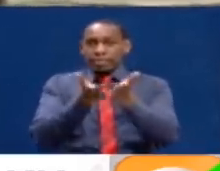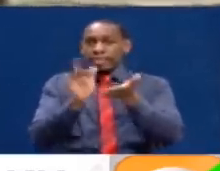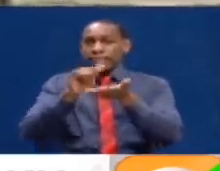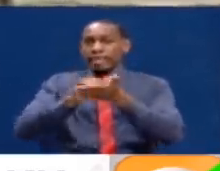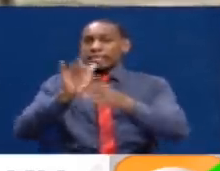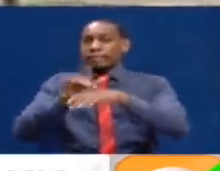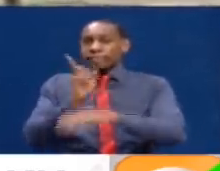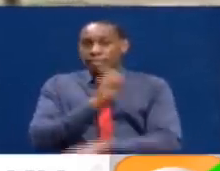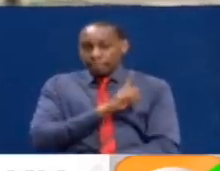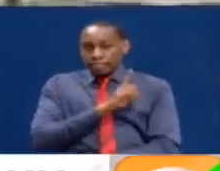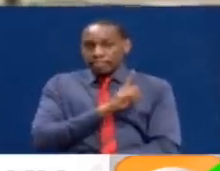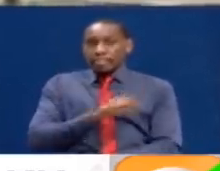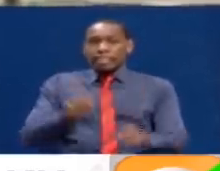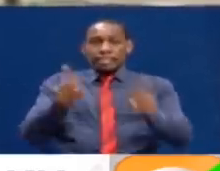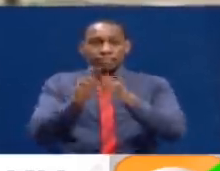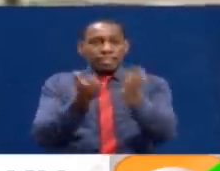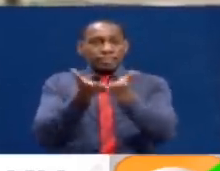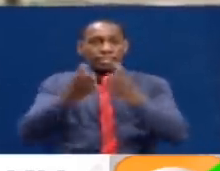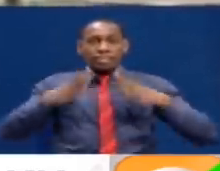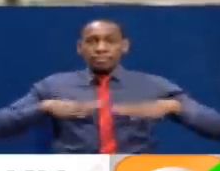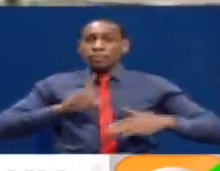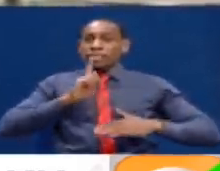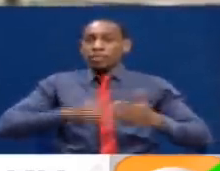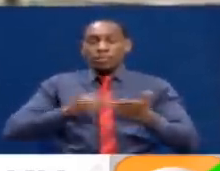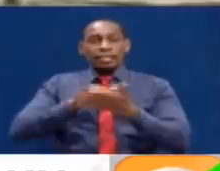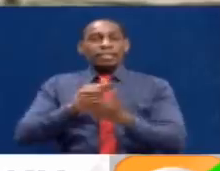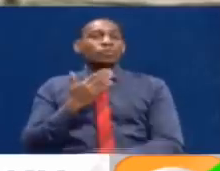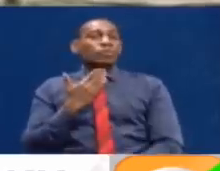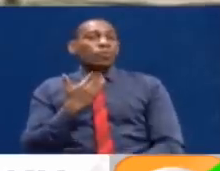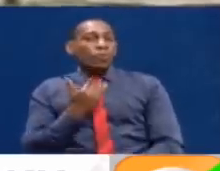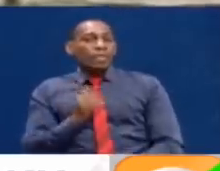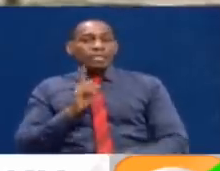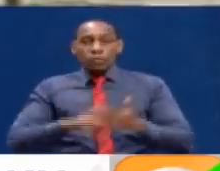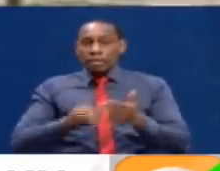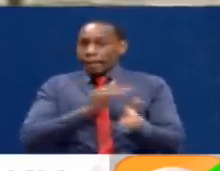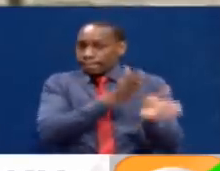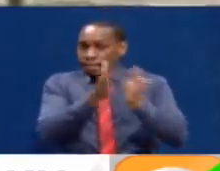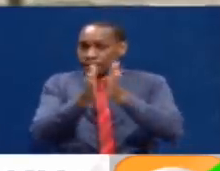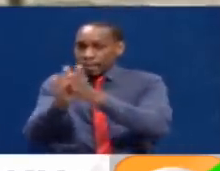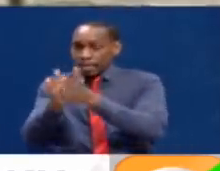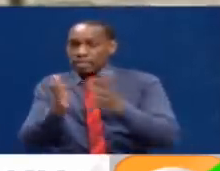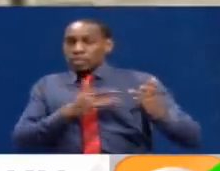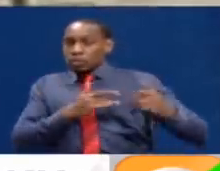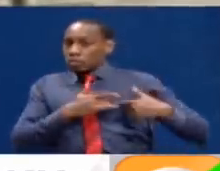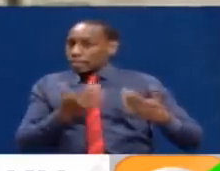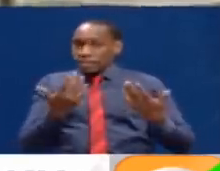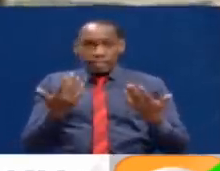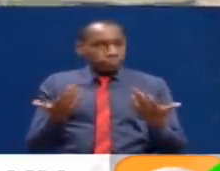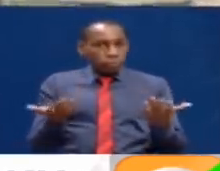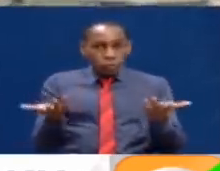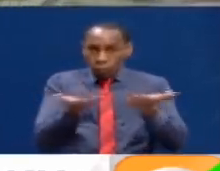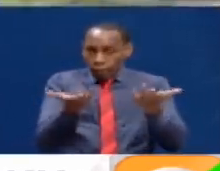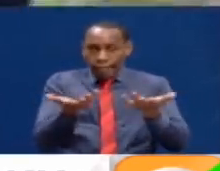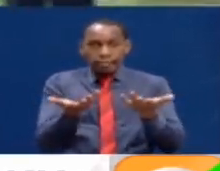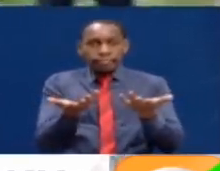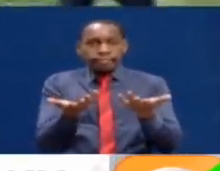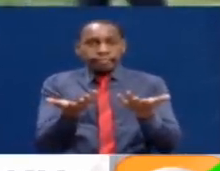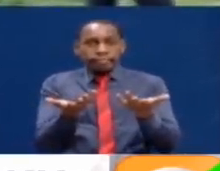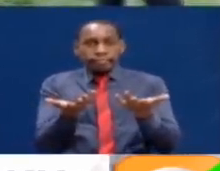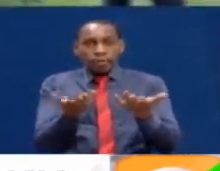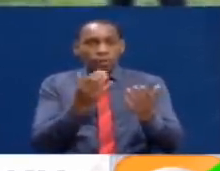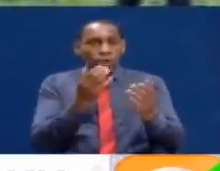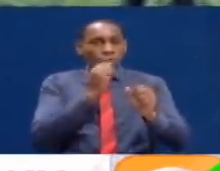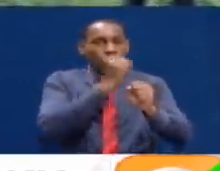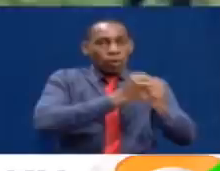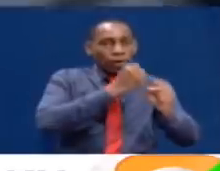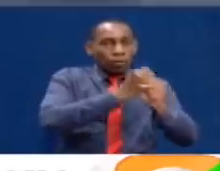been affected, for those businessmen are saying that they would want a plan in terms of where they will be